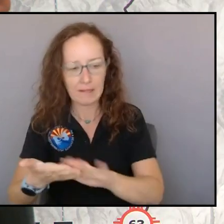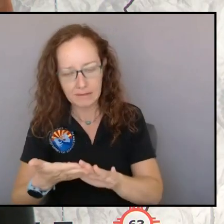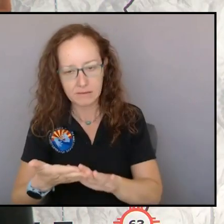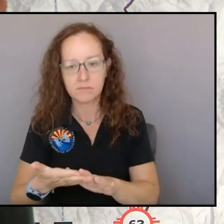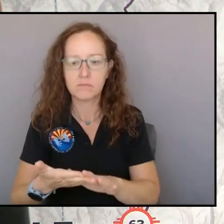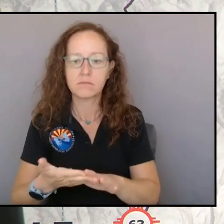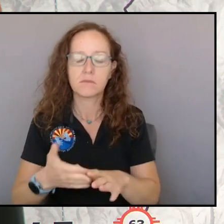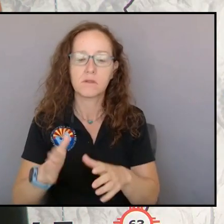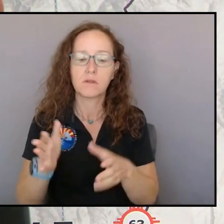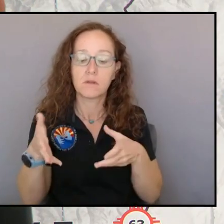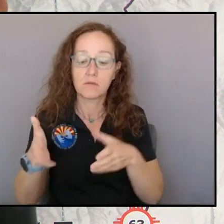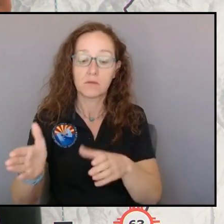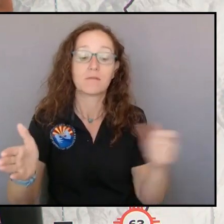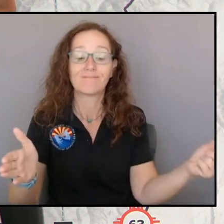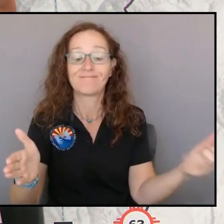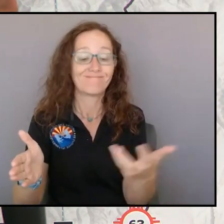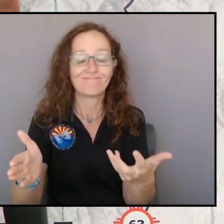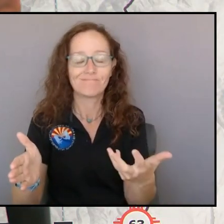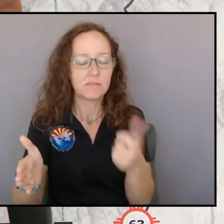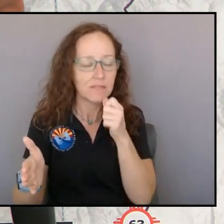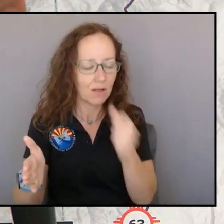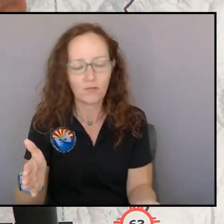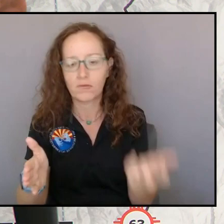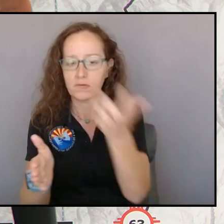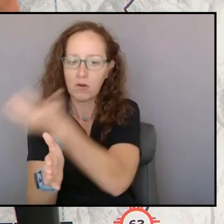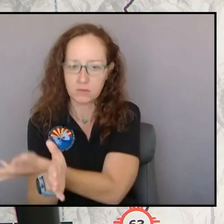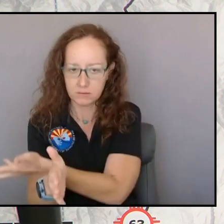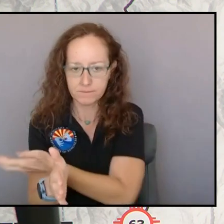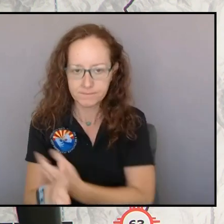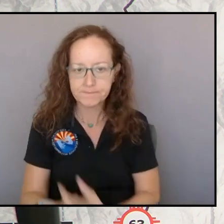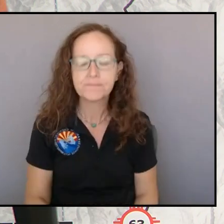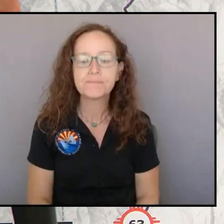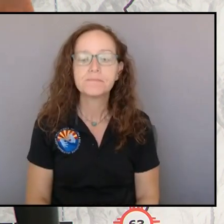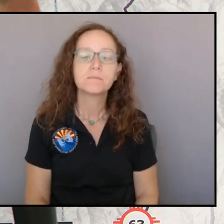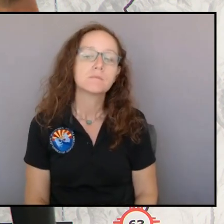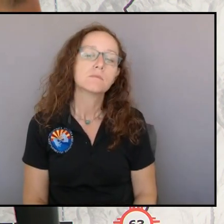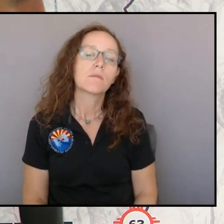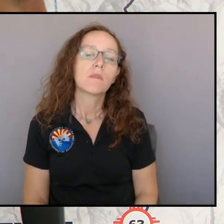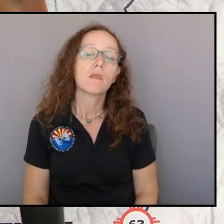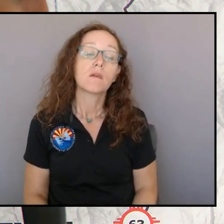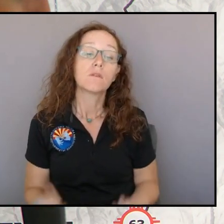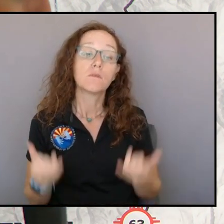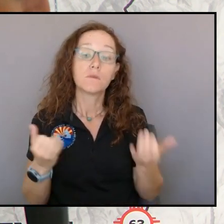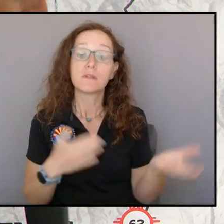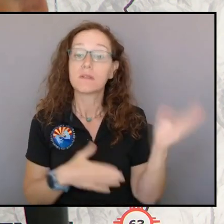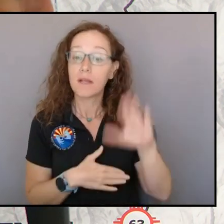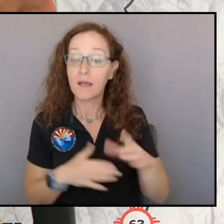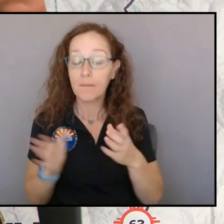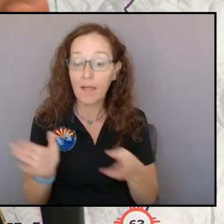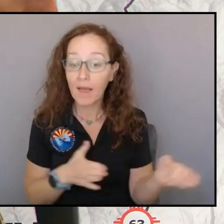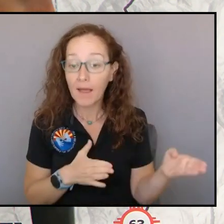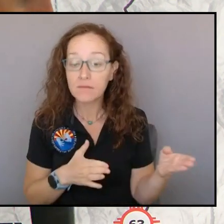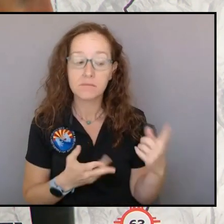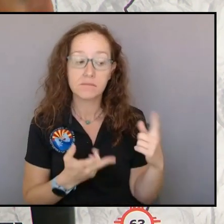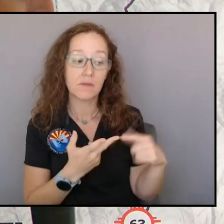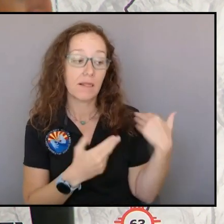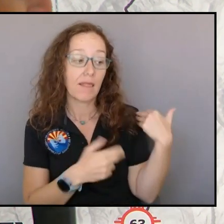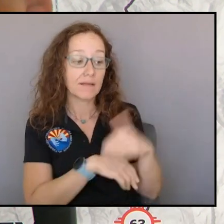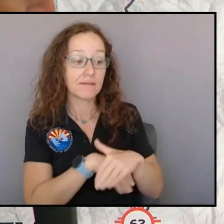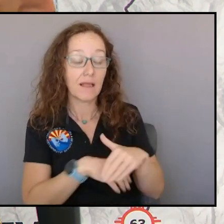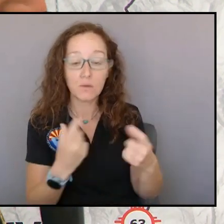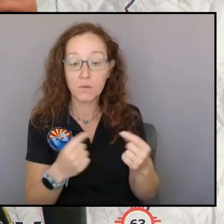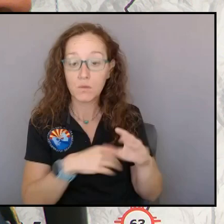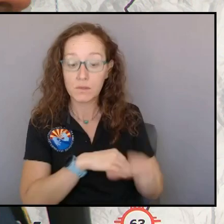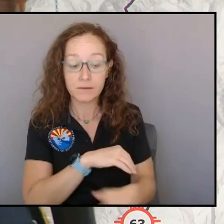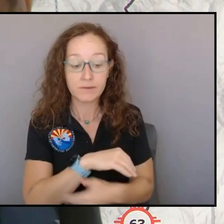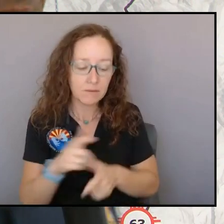road. So what we're doing today, the plan is and last night is they did burning operations. So all through here and our goal is to try